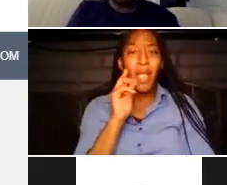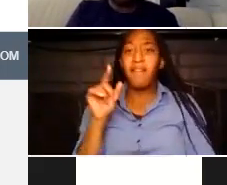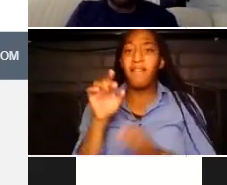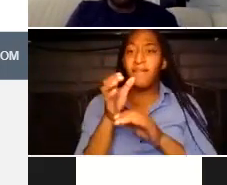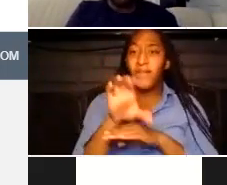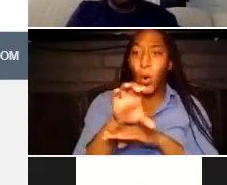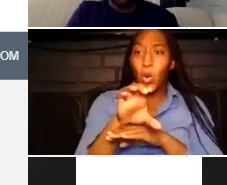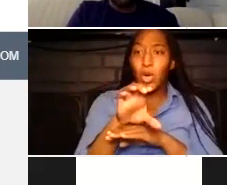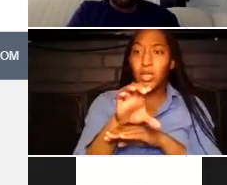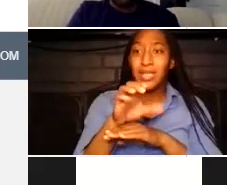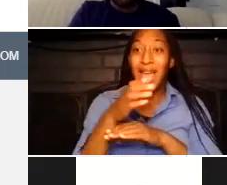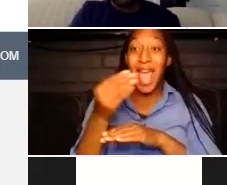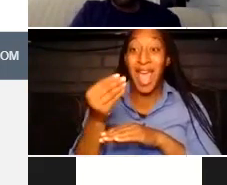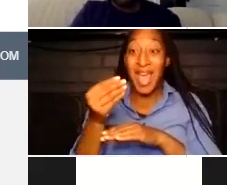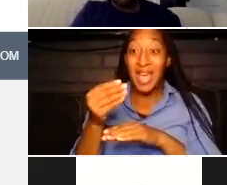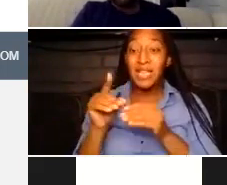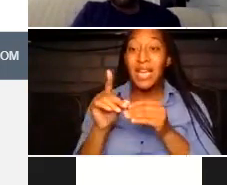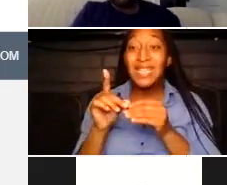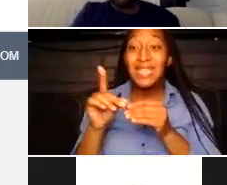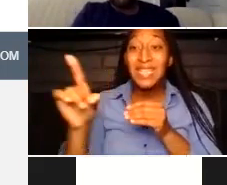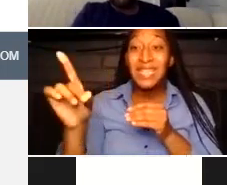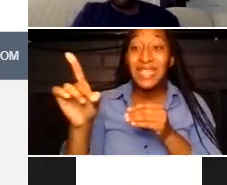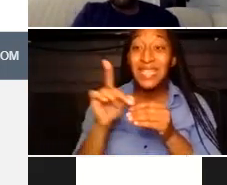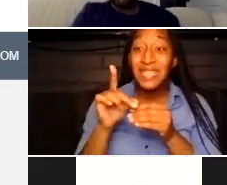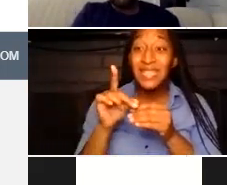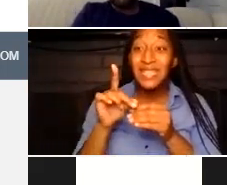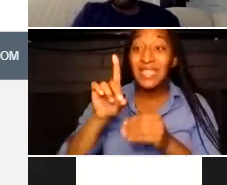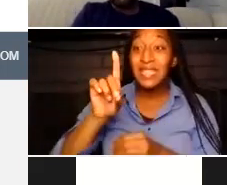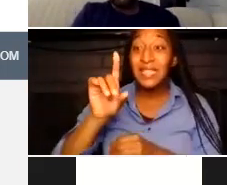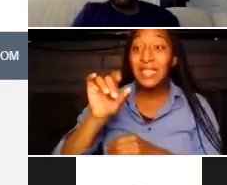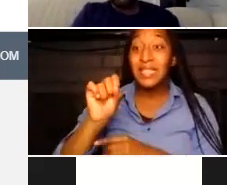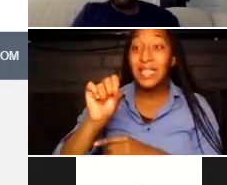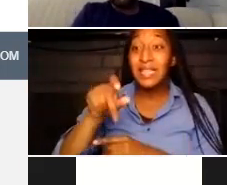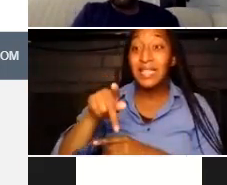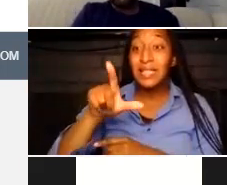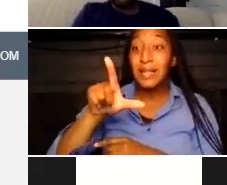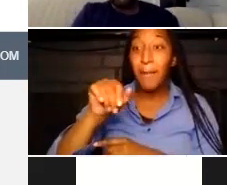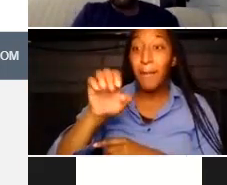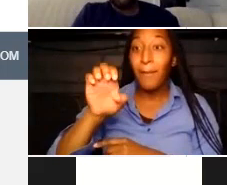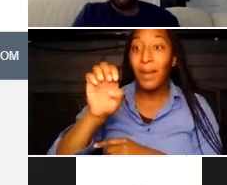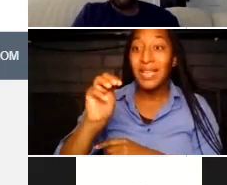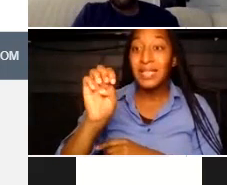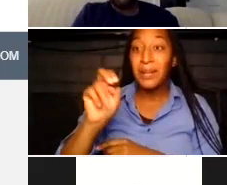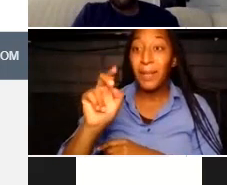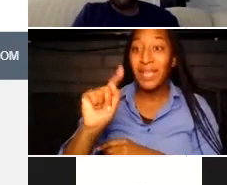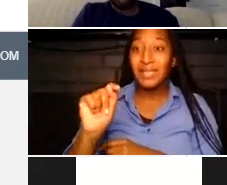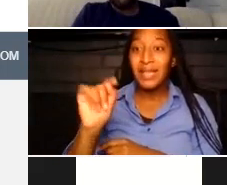saying they have to be in the same direction in order for work to be done.